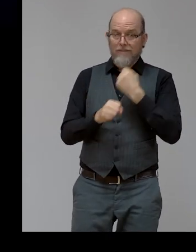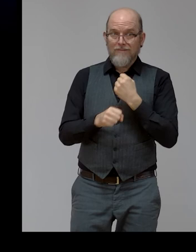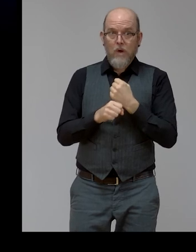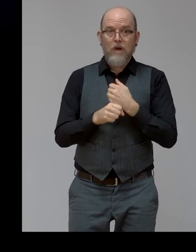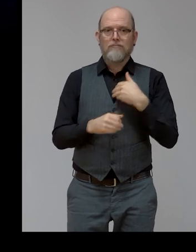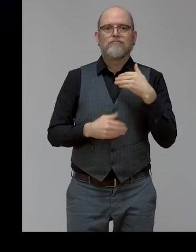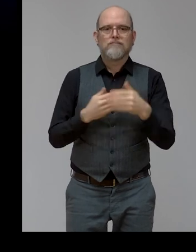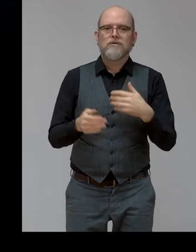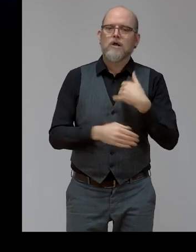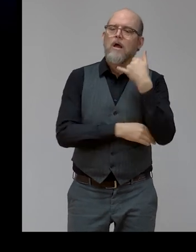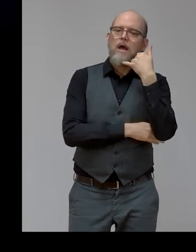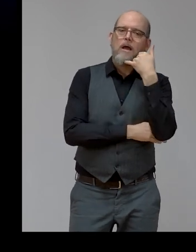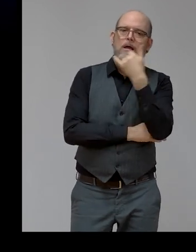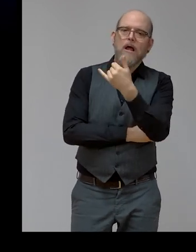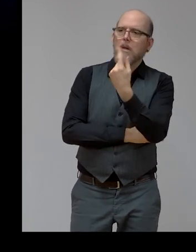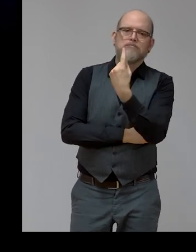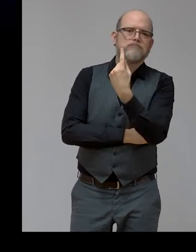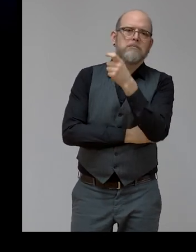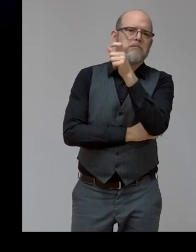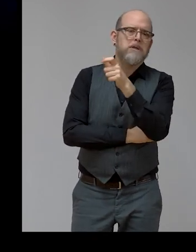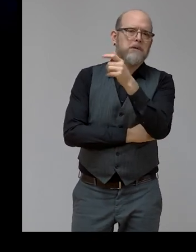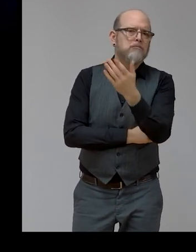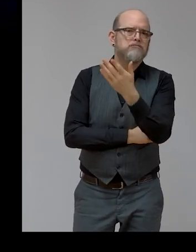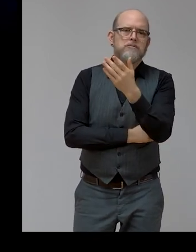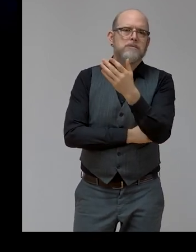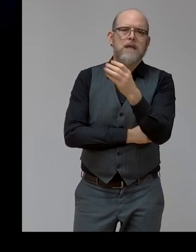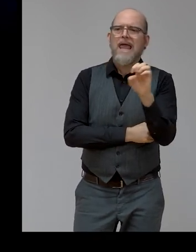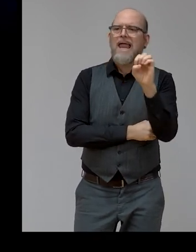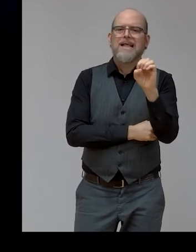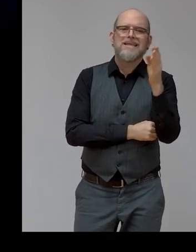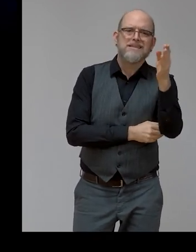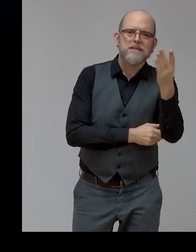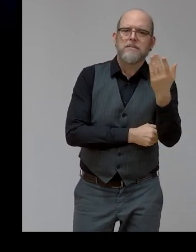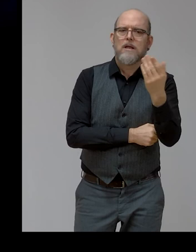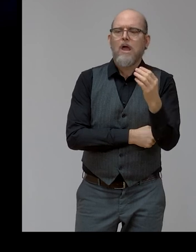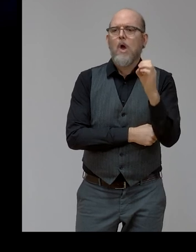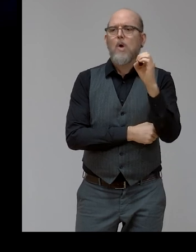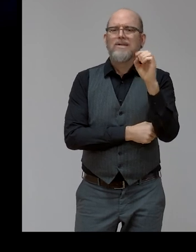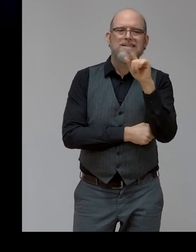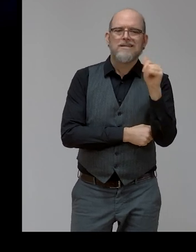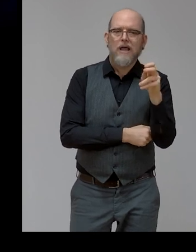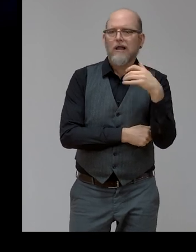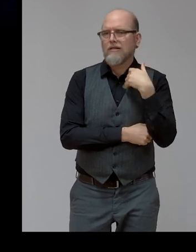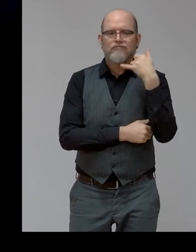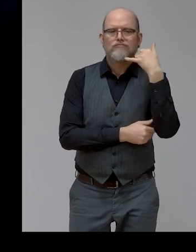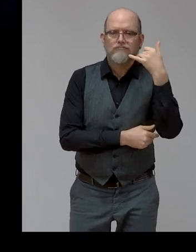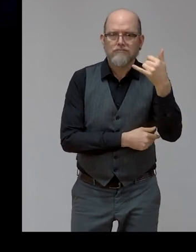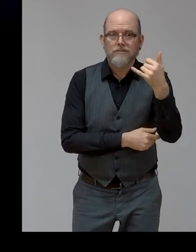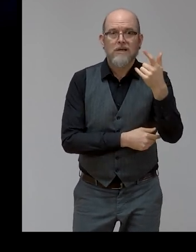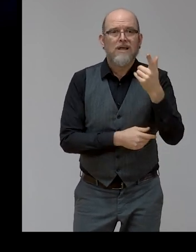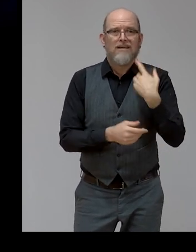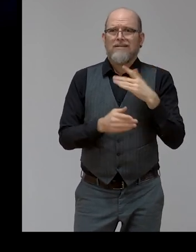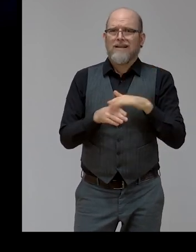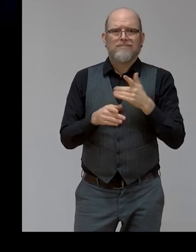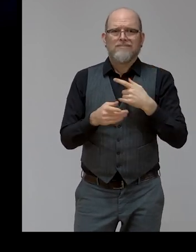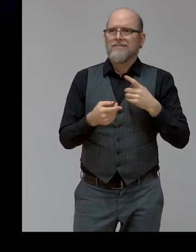and I'll speak to, you know, to Elizabeth or to Ozen, or and we say, okay, help me with this. It's really